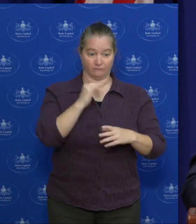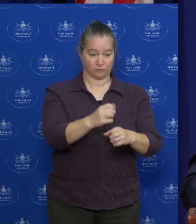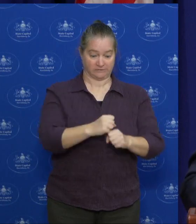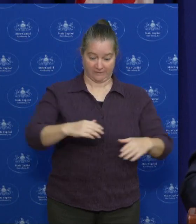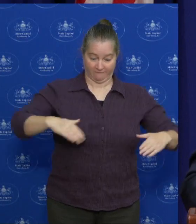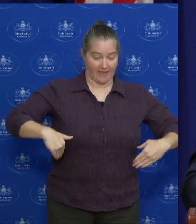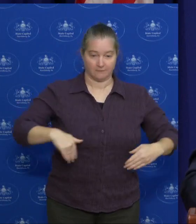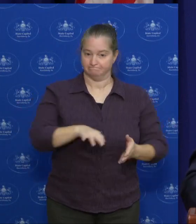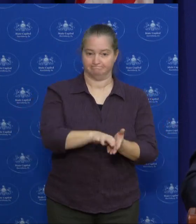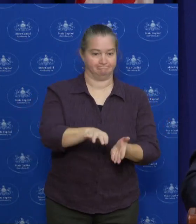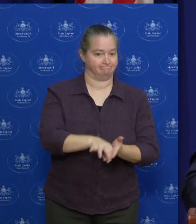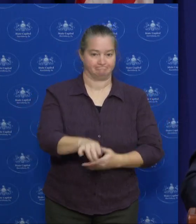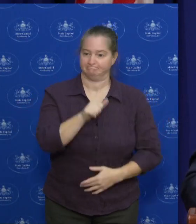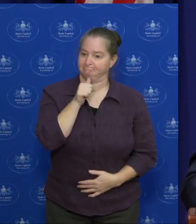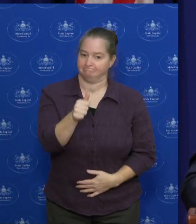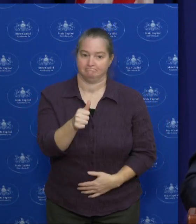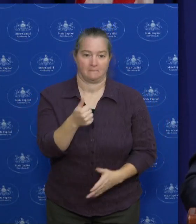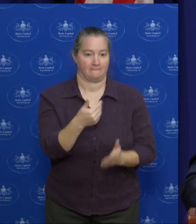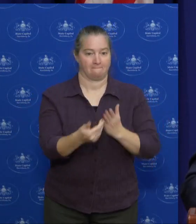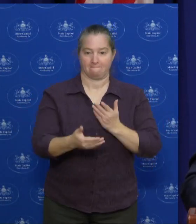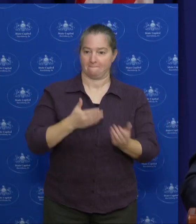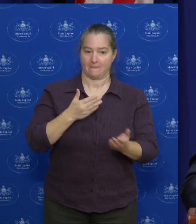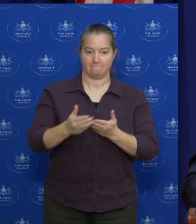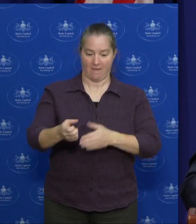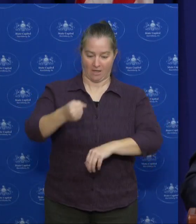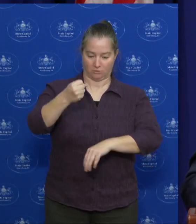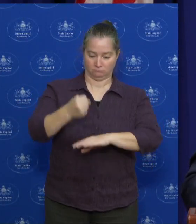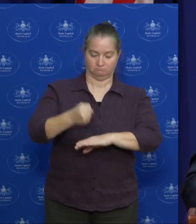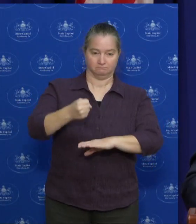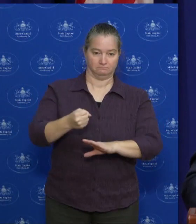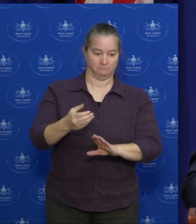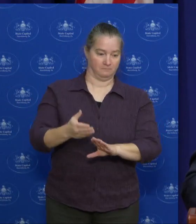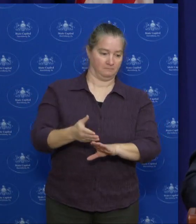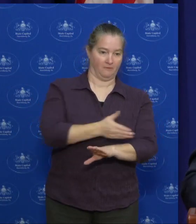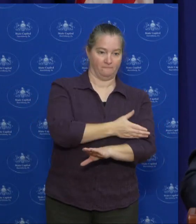not counted, even if they contain a postmark before the deadline.